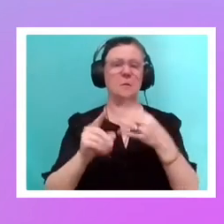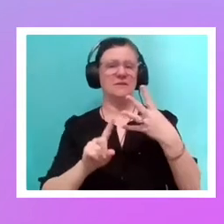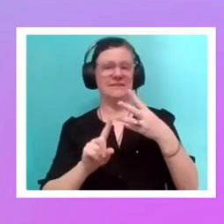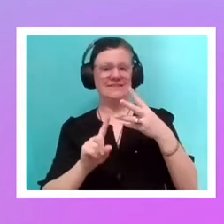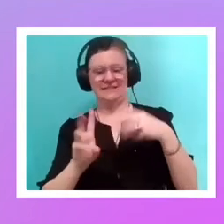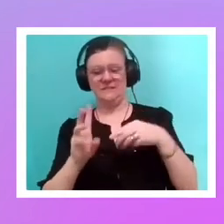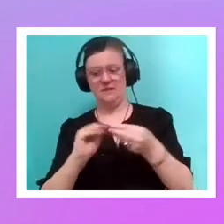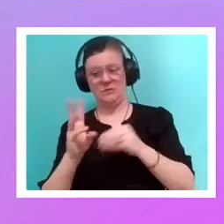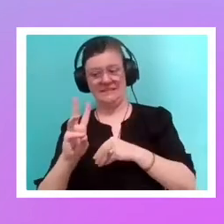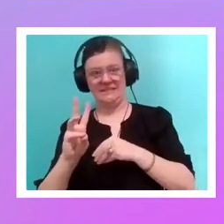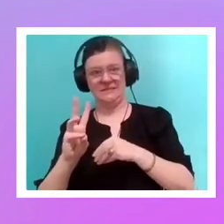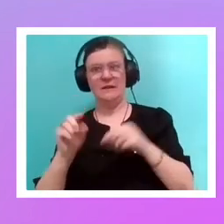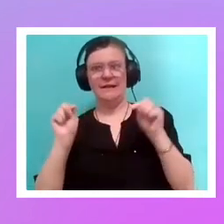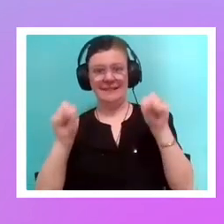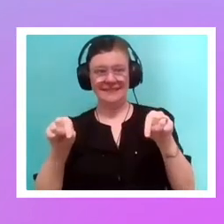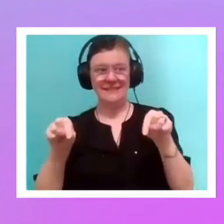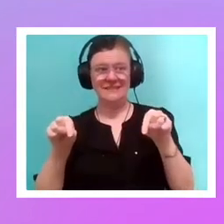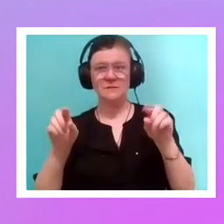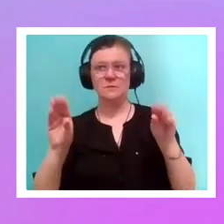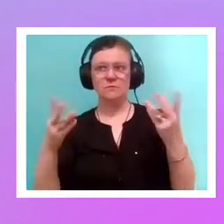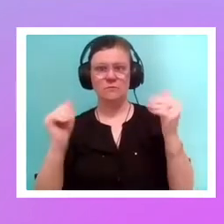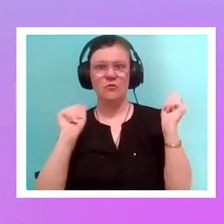for everyone.